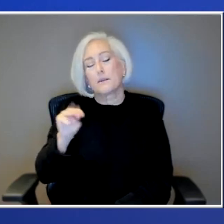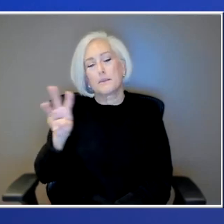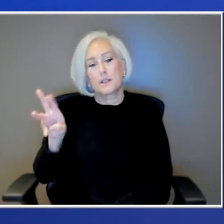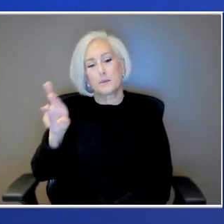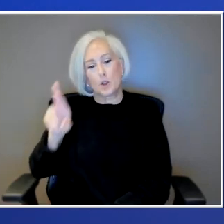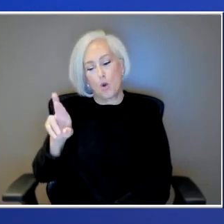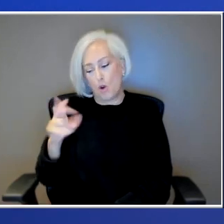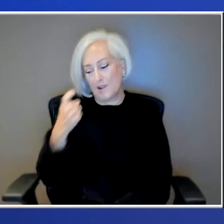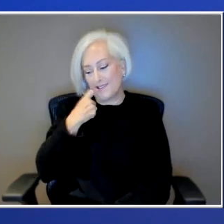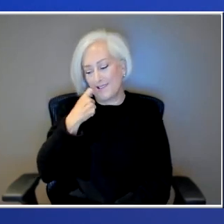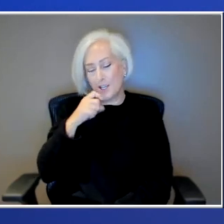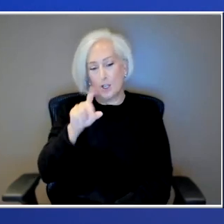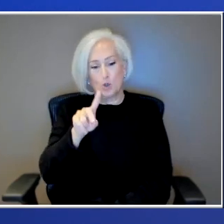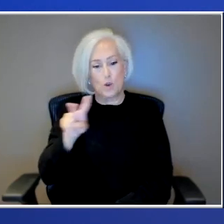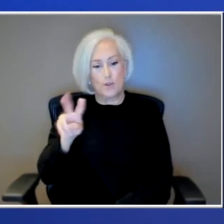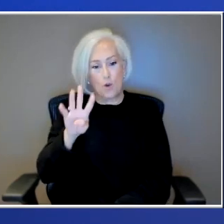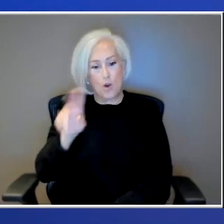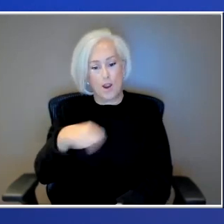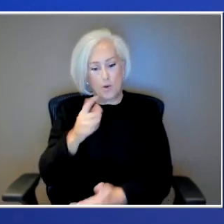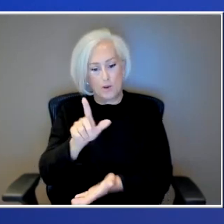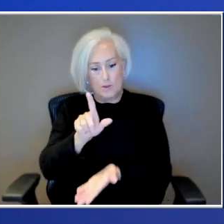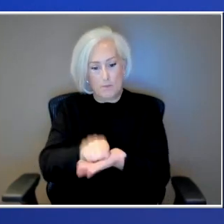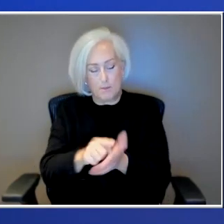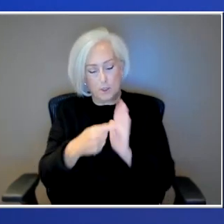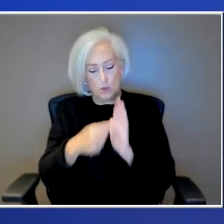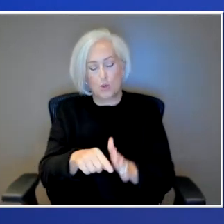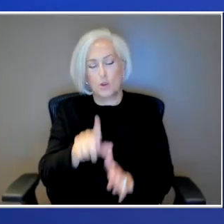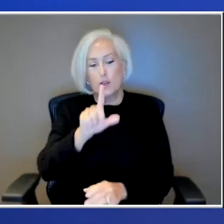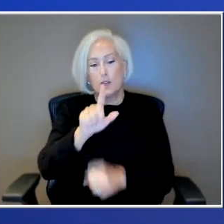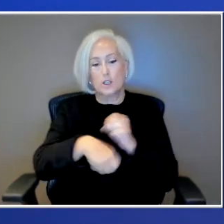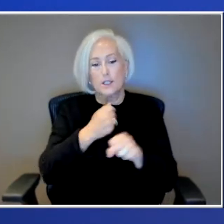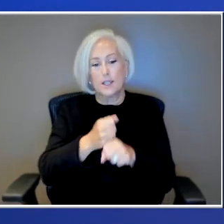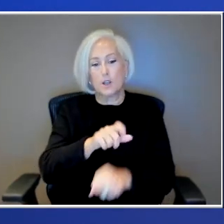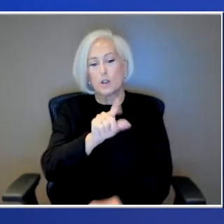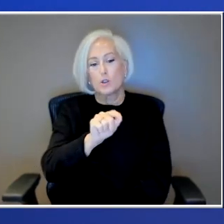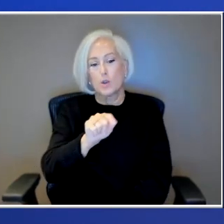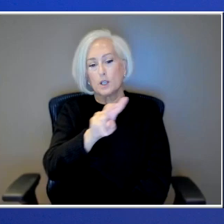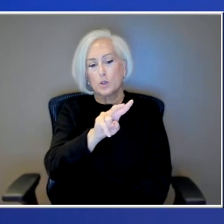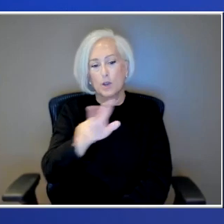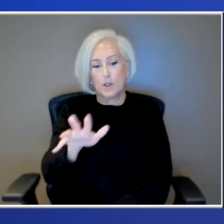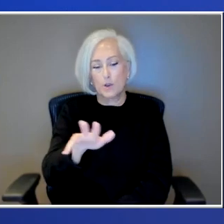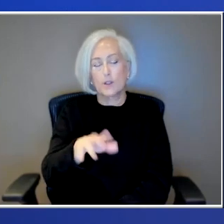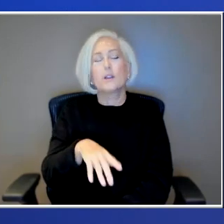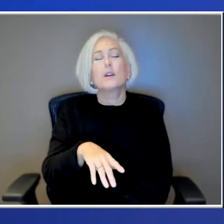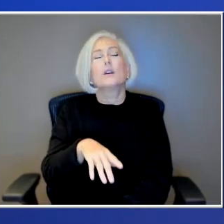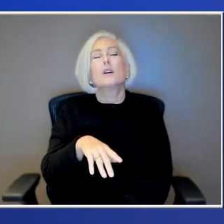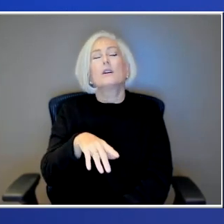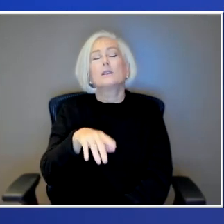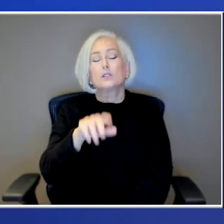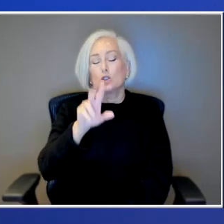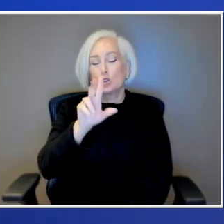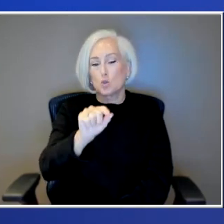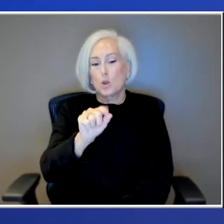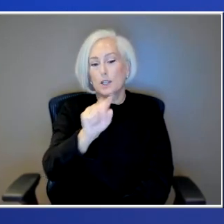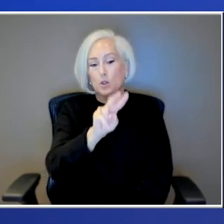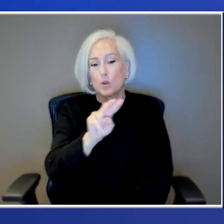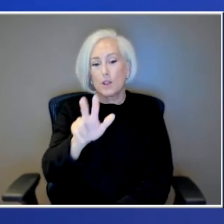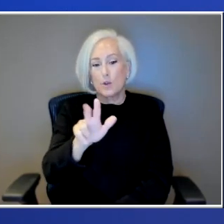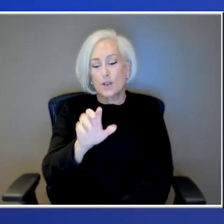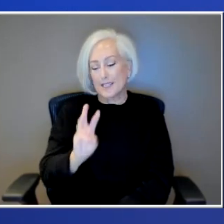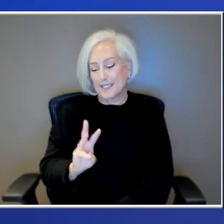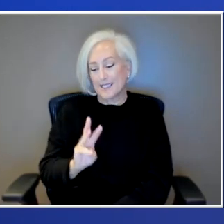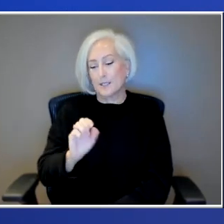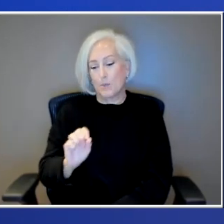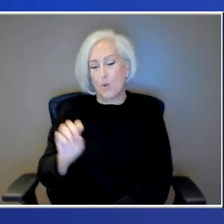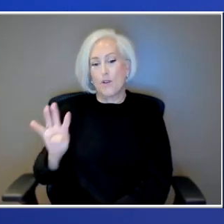CDC, showing in 2023, 6.4% of adults respondents had symptoms of long COVID. So that